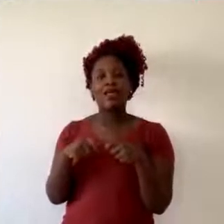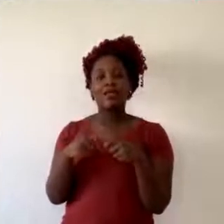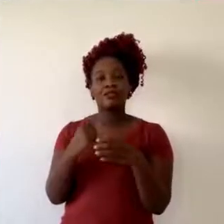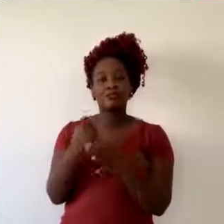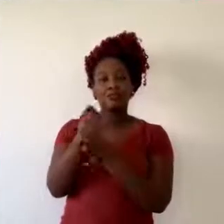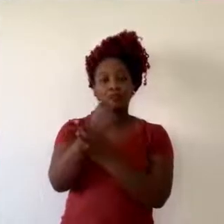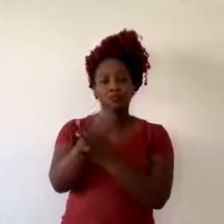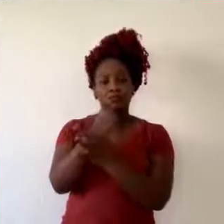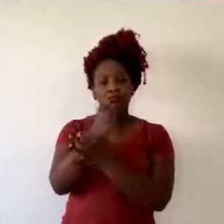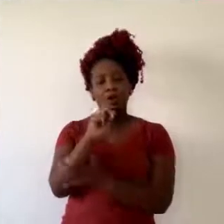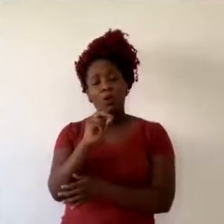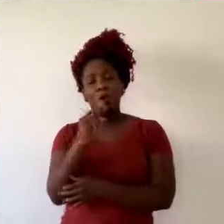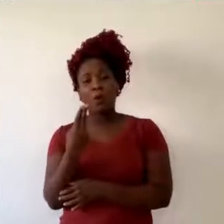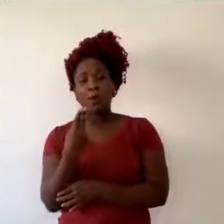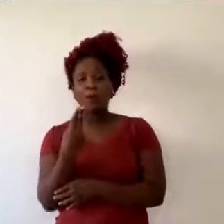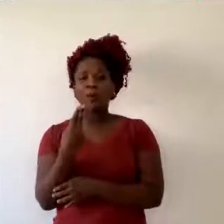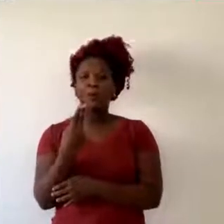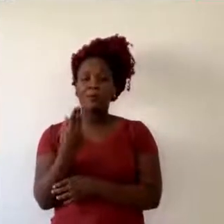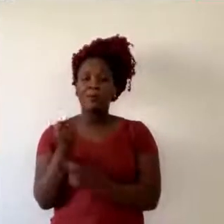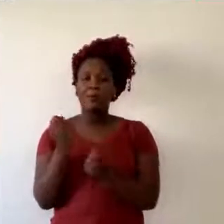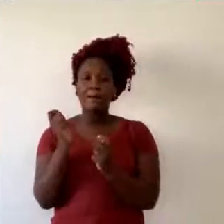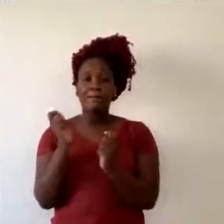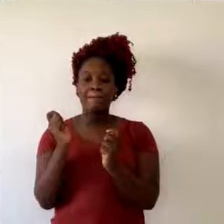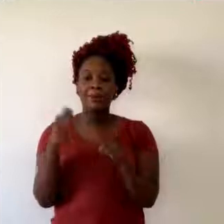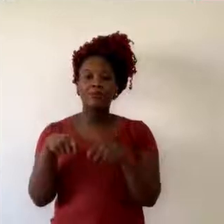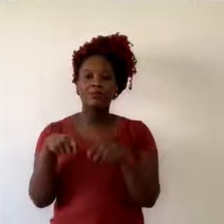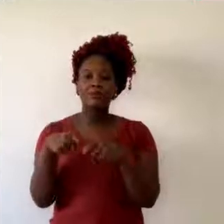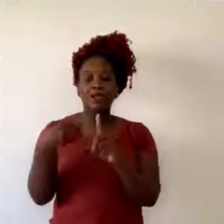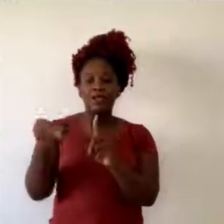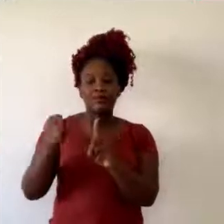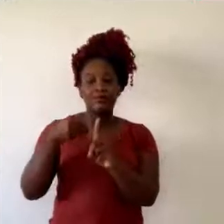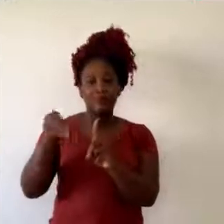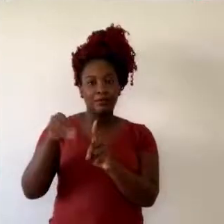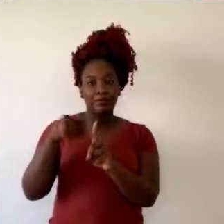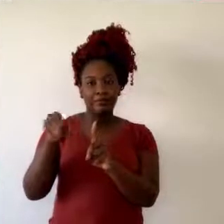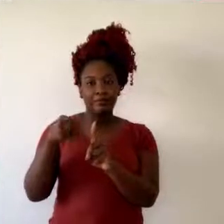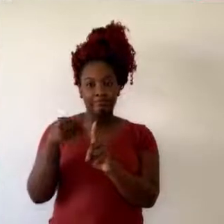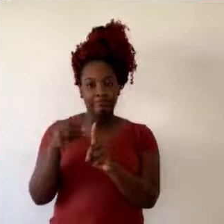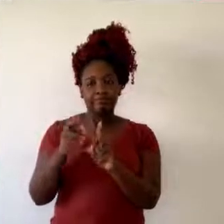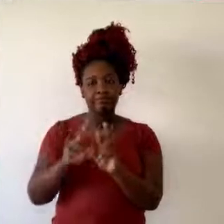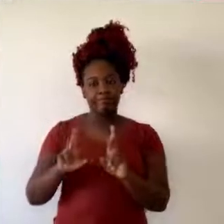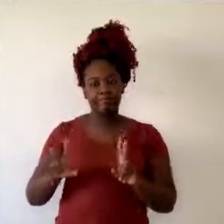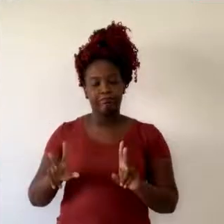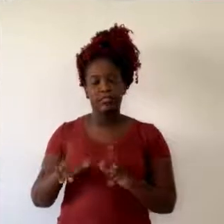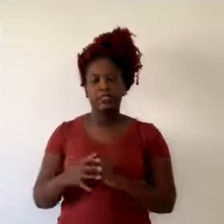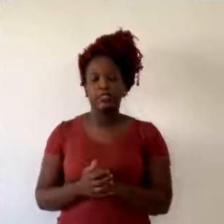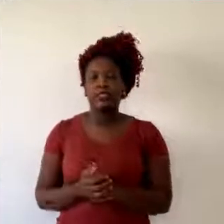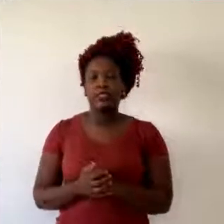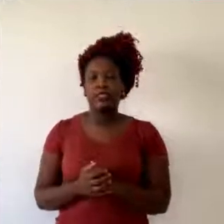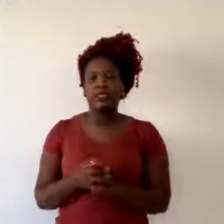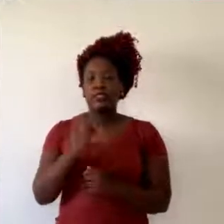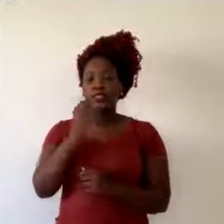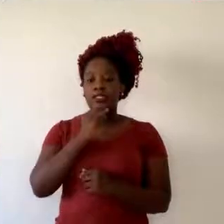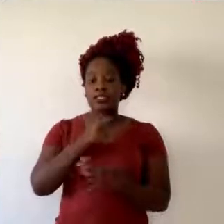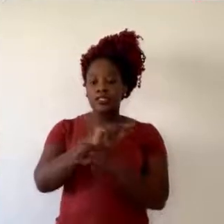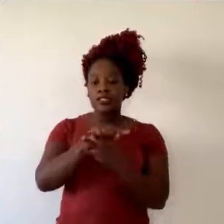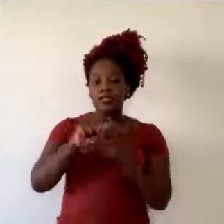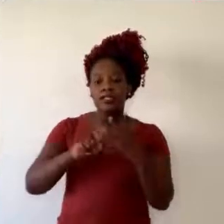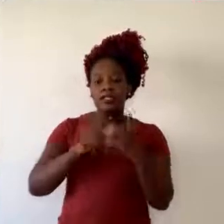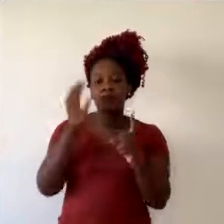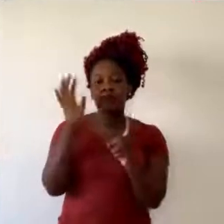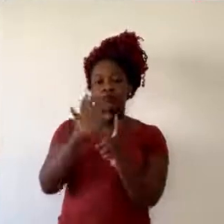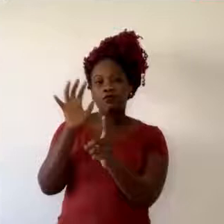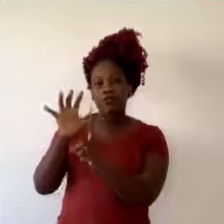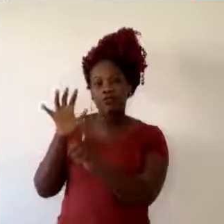possibilities of protection or possibilities of vulnerability. Then when you talk about the